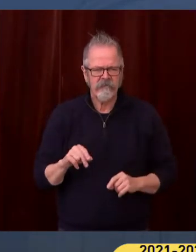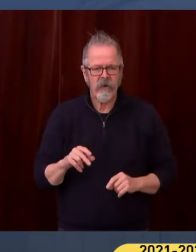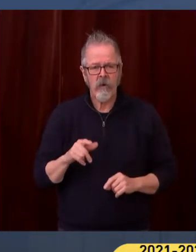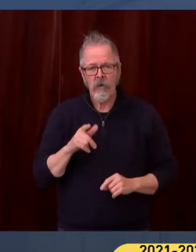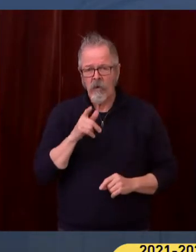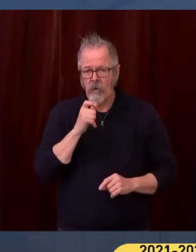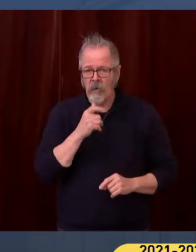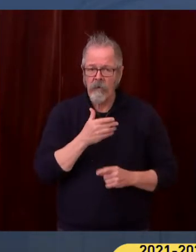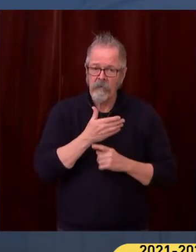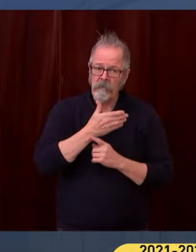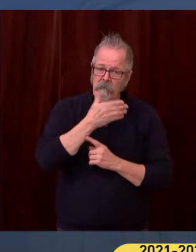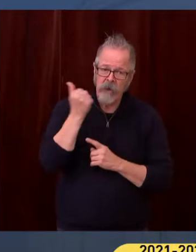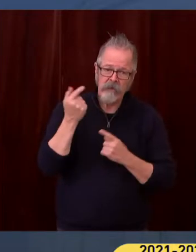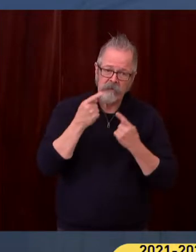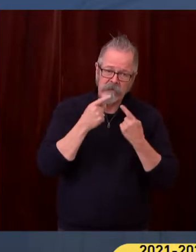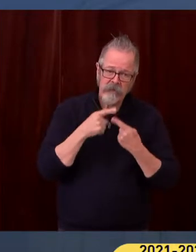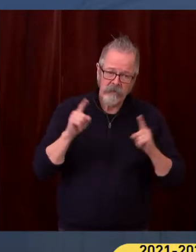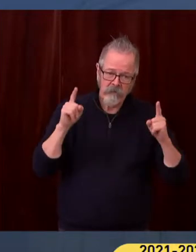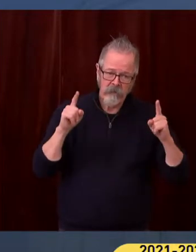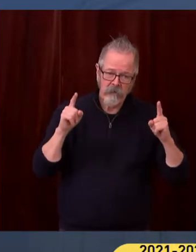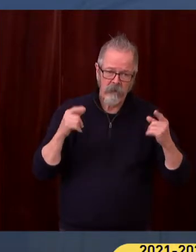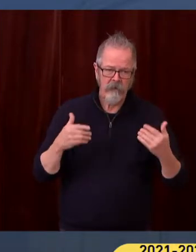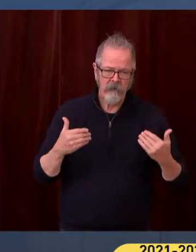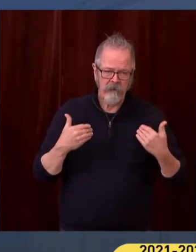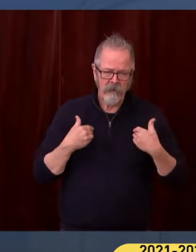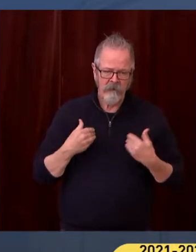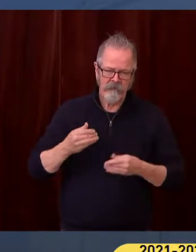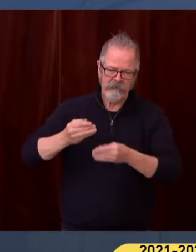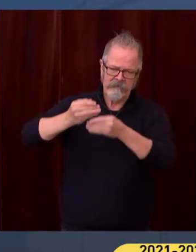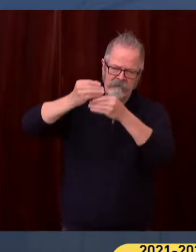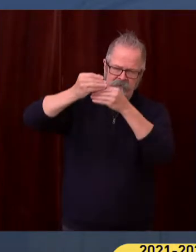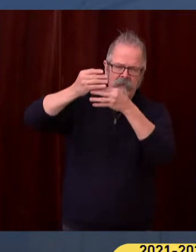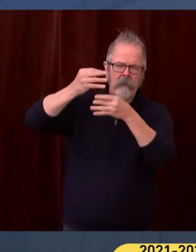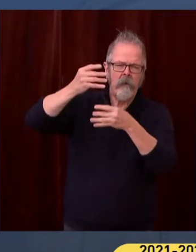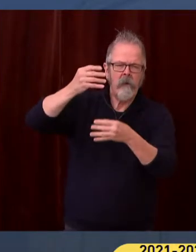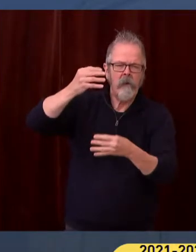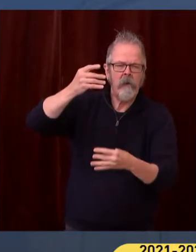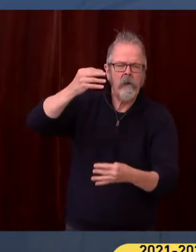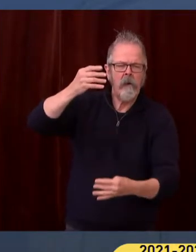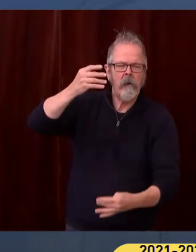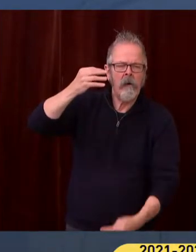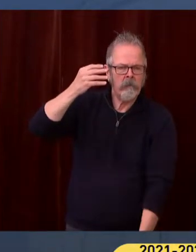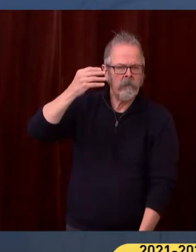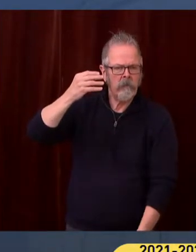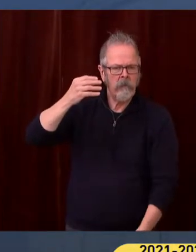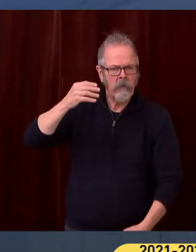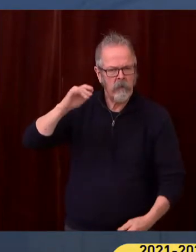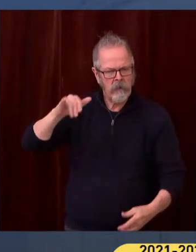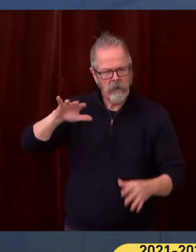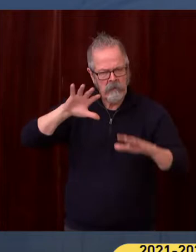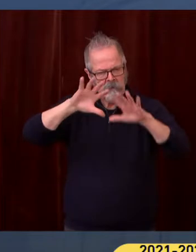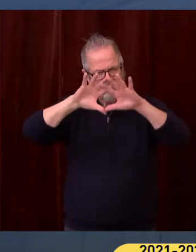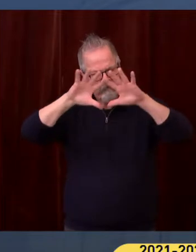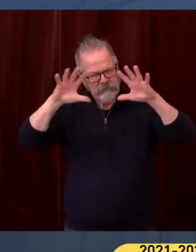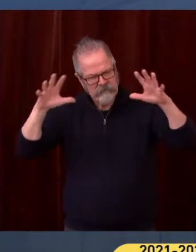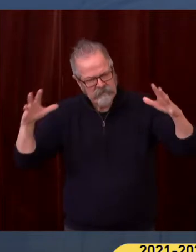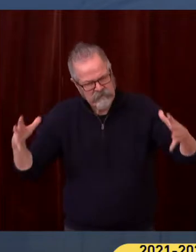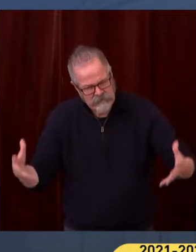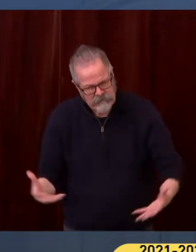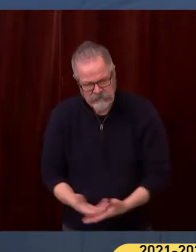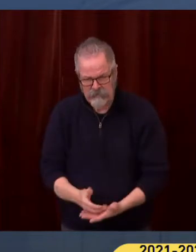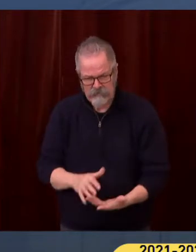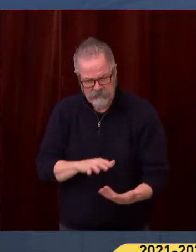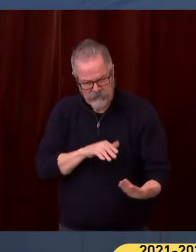doing here. Because each policy has a particular strength and we've got to use several of them to actually get down to our climate goals.